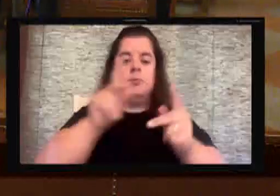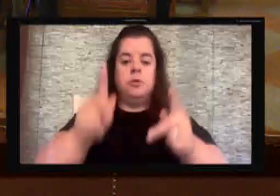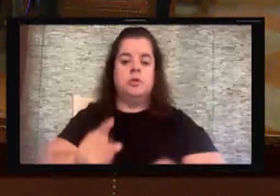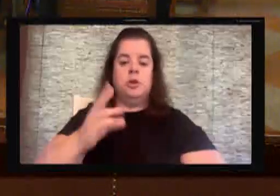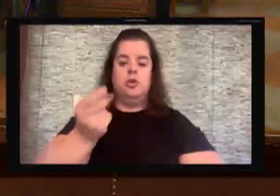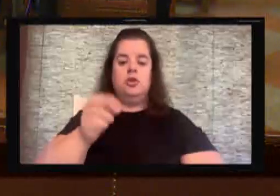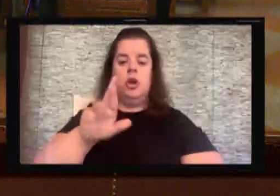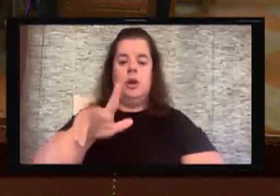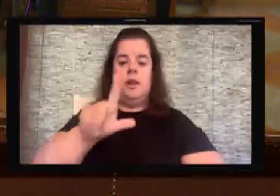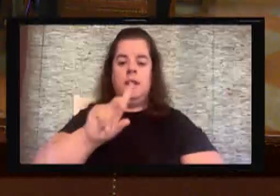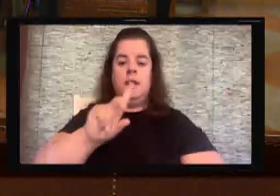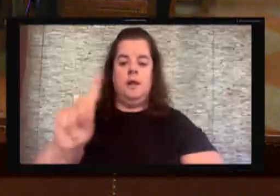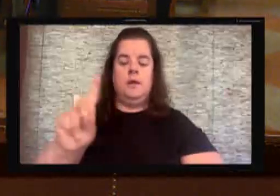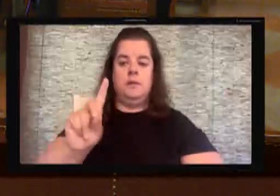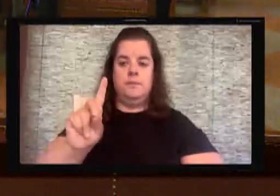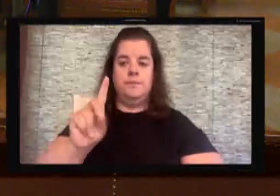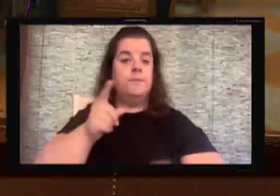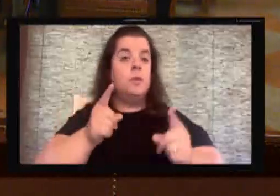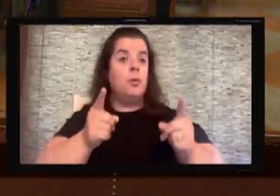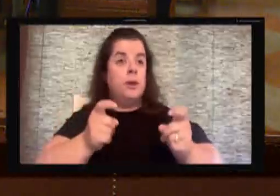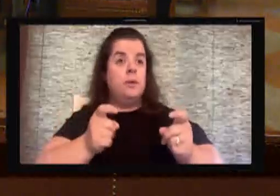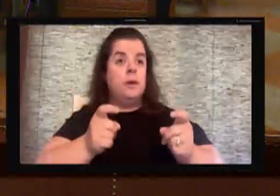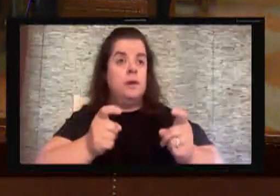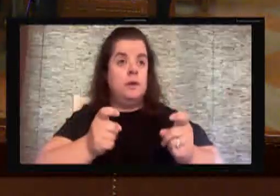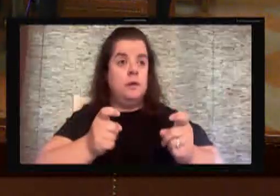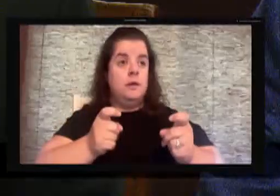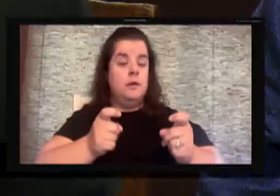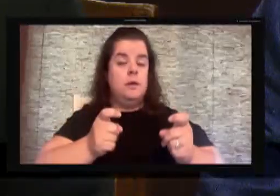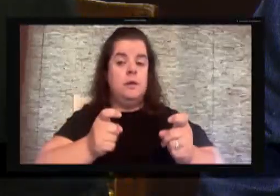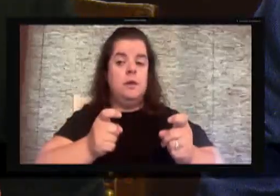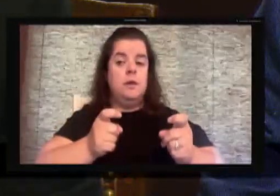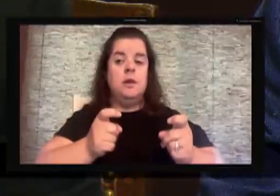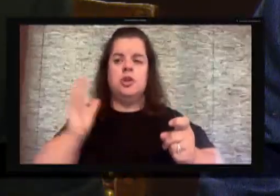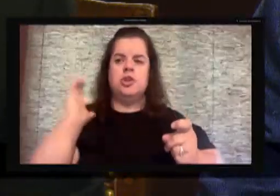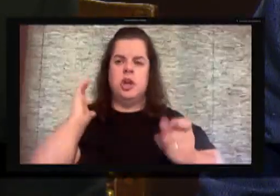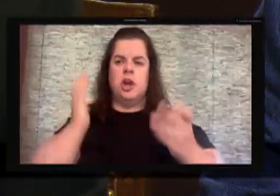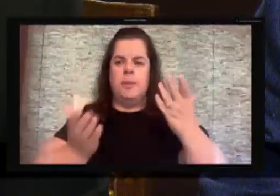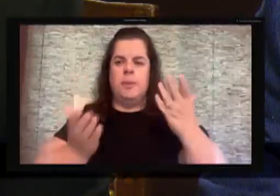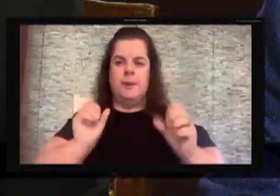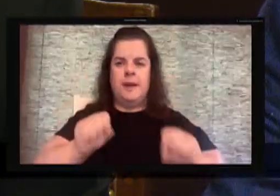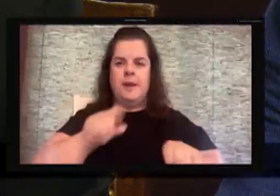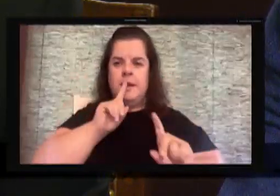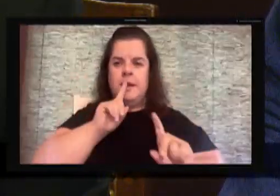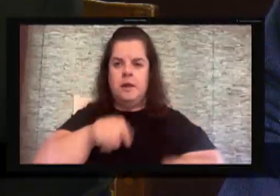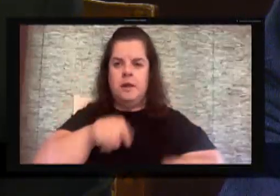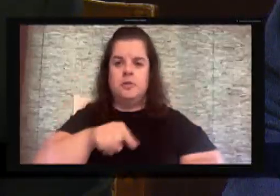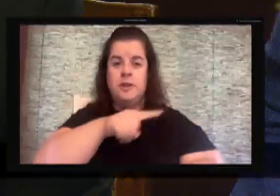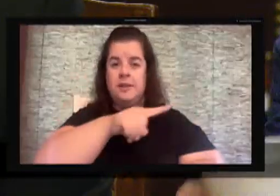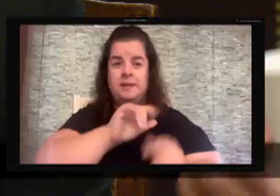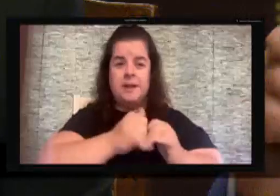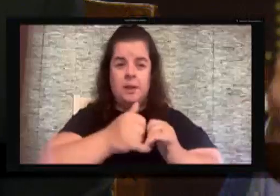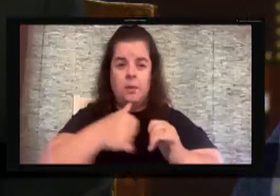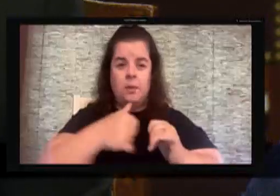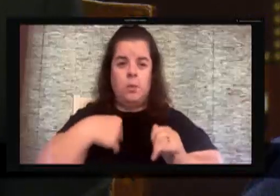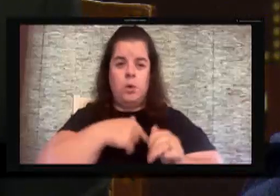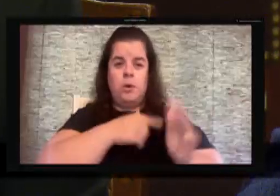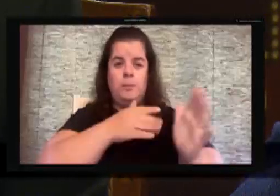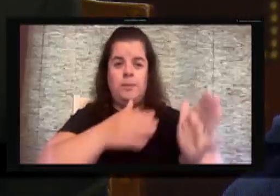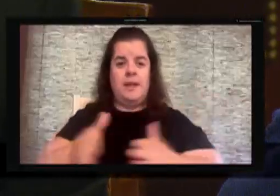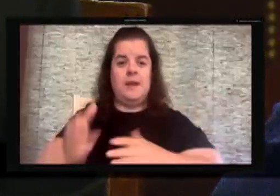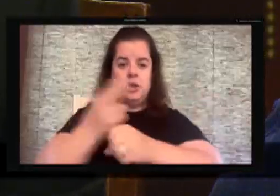quickly, and the chair might be able to answer this. Is this how we're planning on using this bridge preservation fund? Is